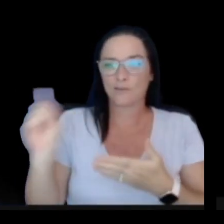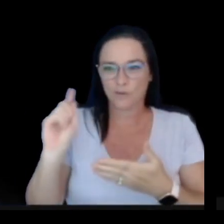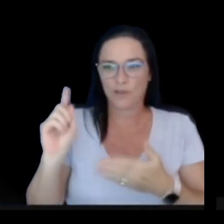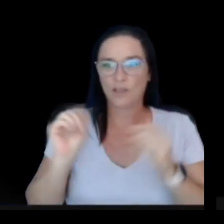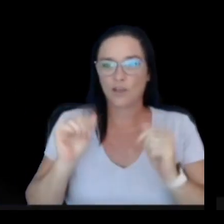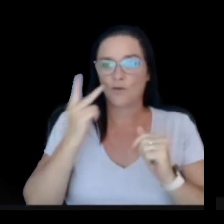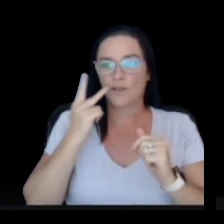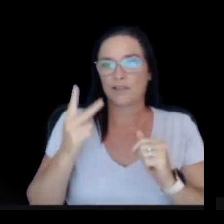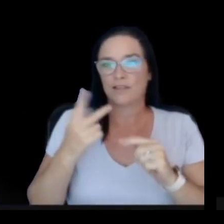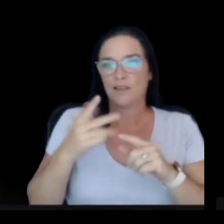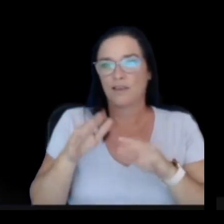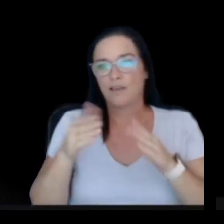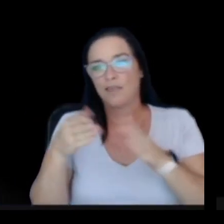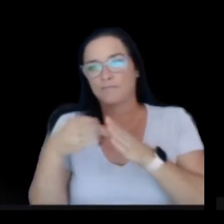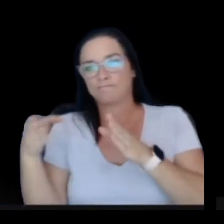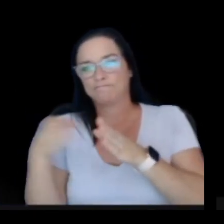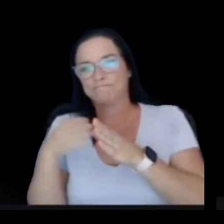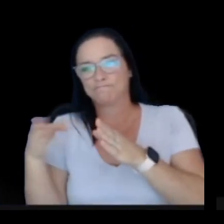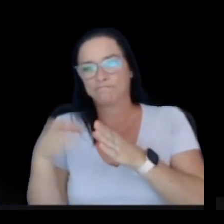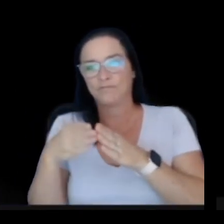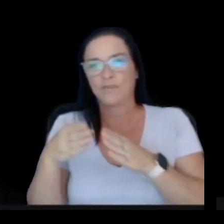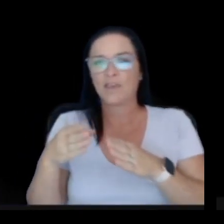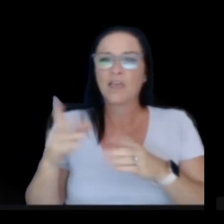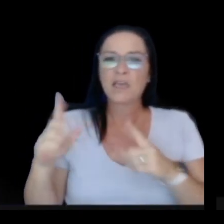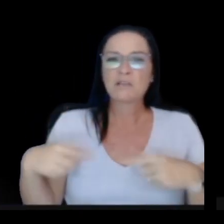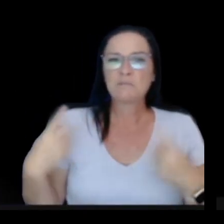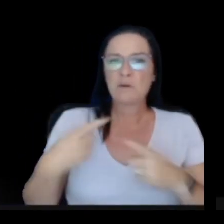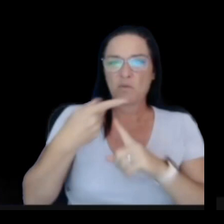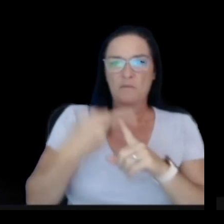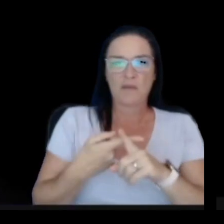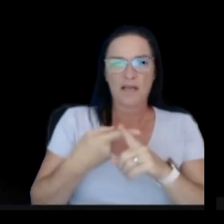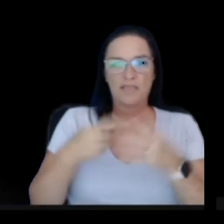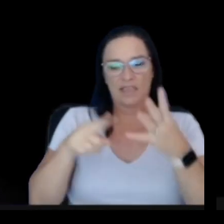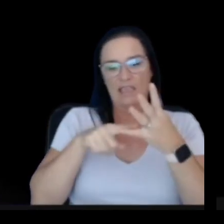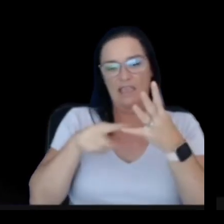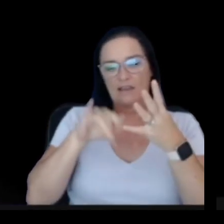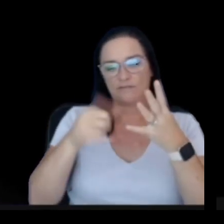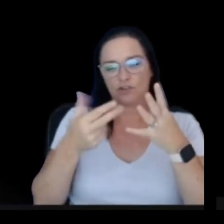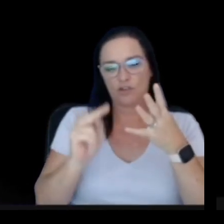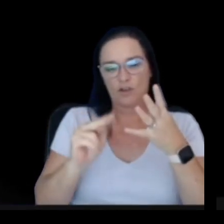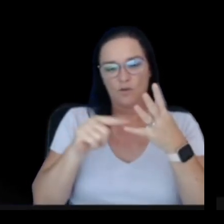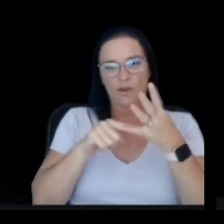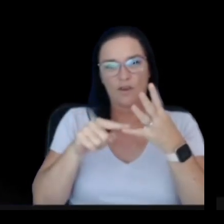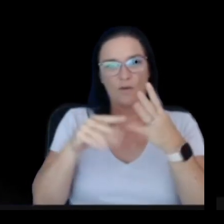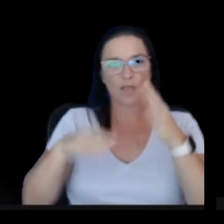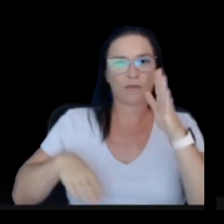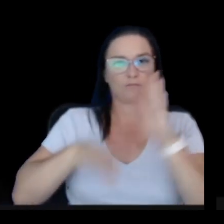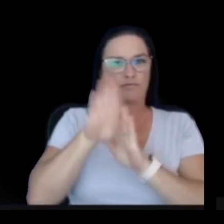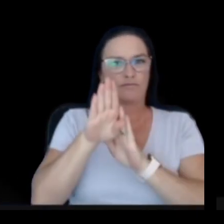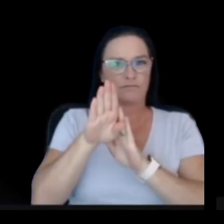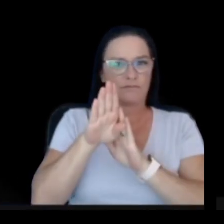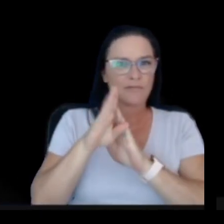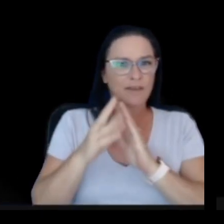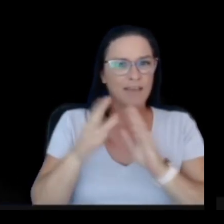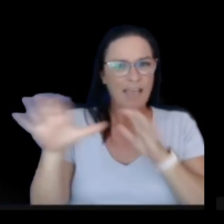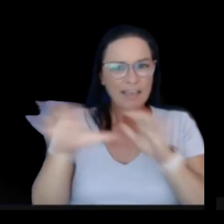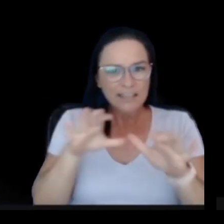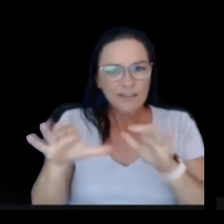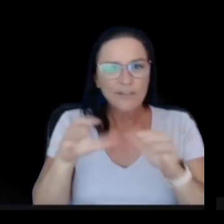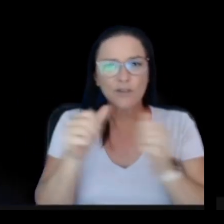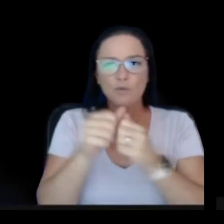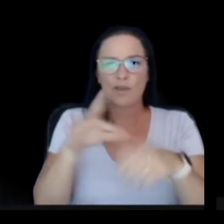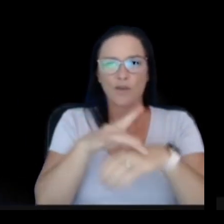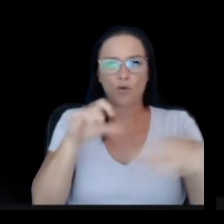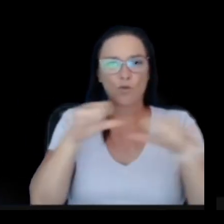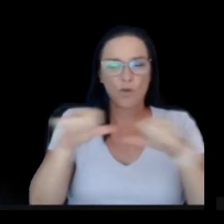graph. It's been just about a month. The end of January was the big spike in activity, earthquakes, and the big